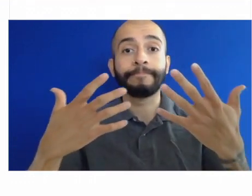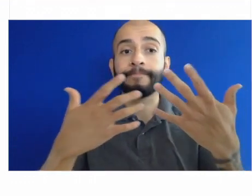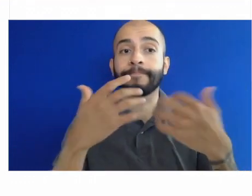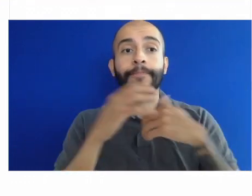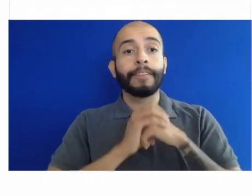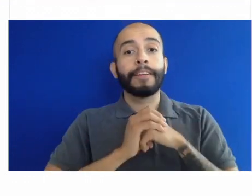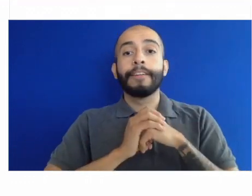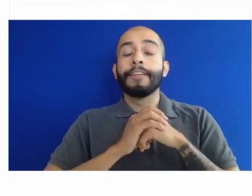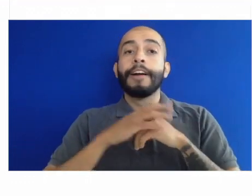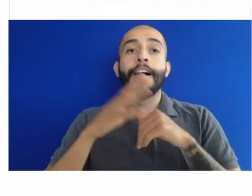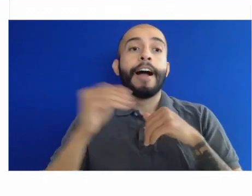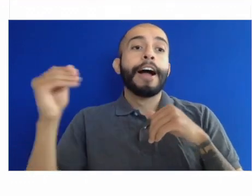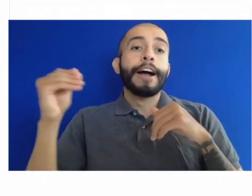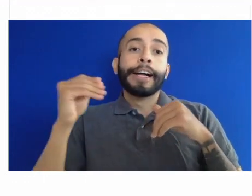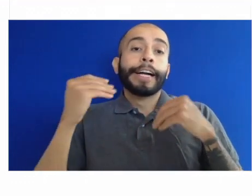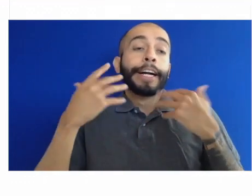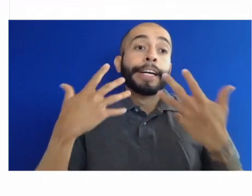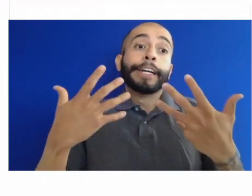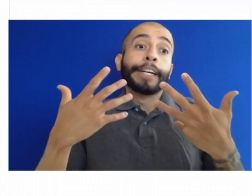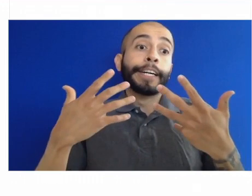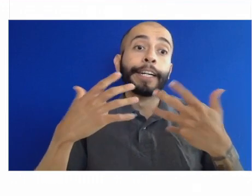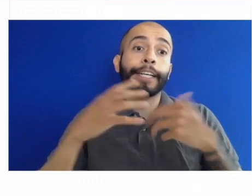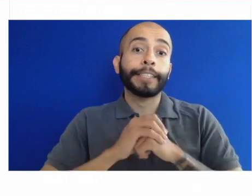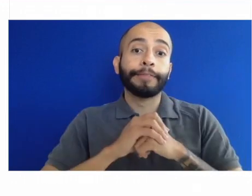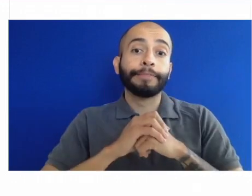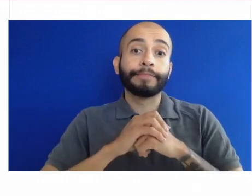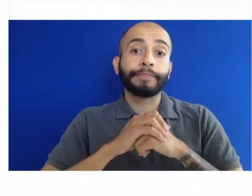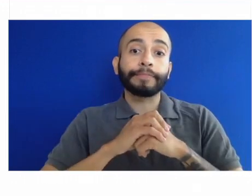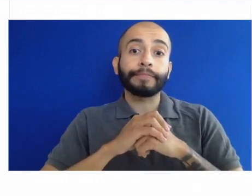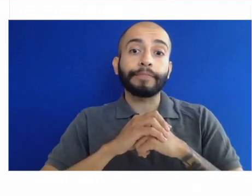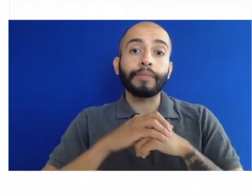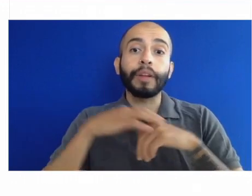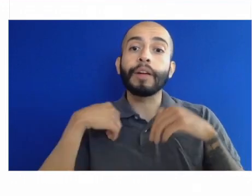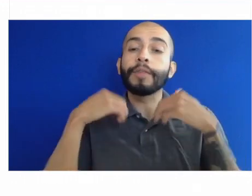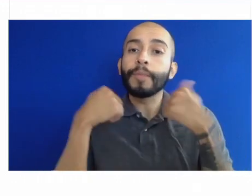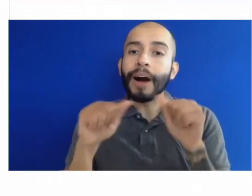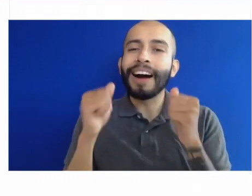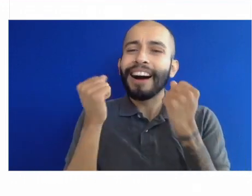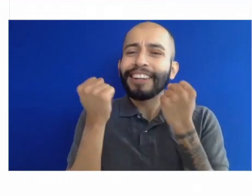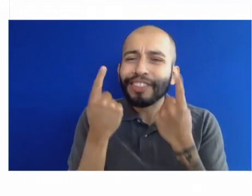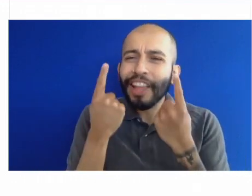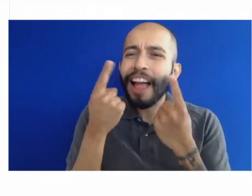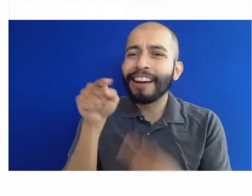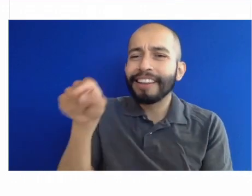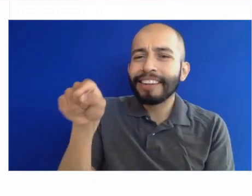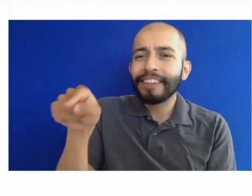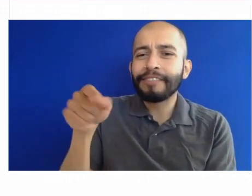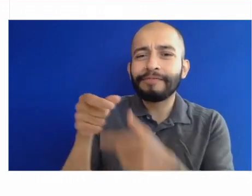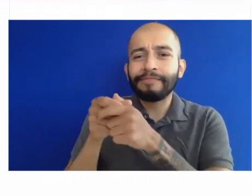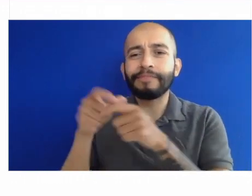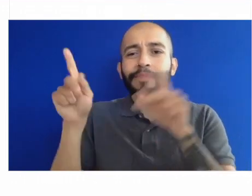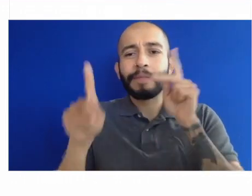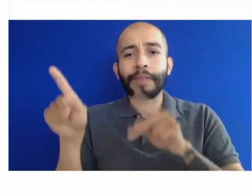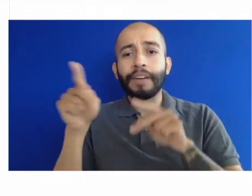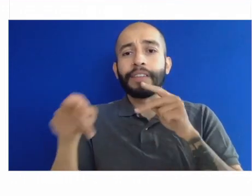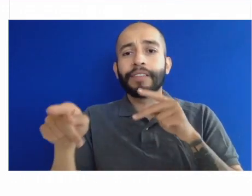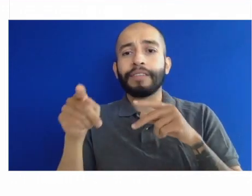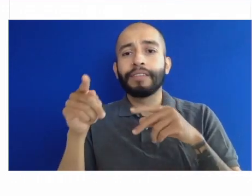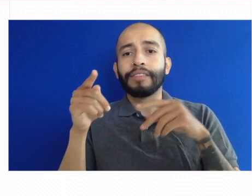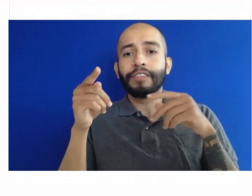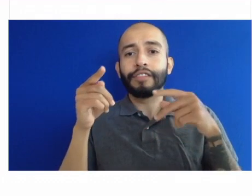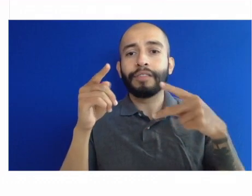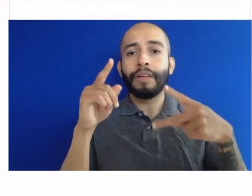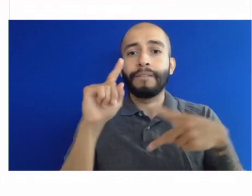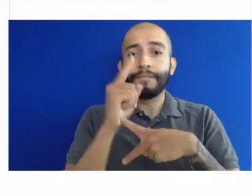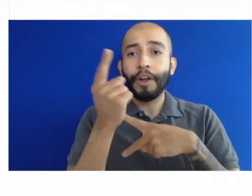of people who have been vaccinated twice refuse to get a third dose? That's kind of, in a sense, an example